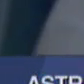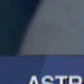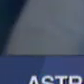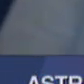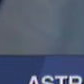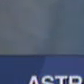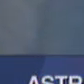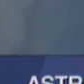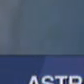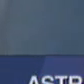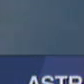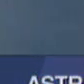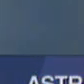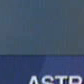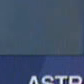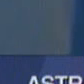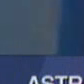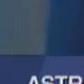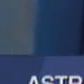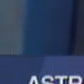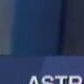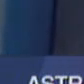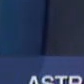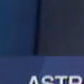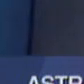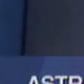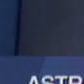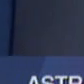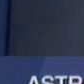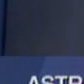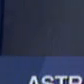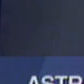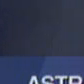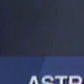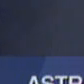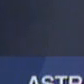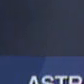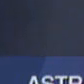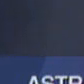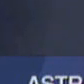The minister said the Tobago vaccines will be distributed from Tuesday or Wednesday of the coming week.